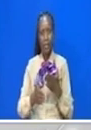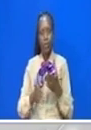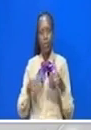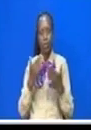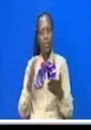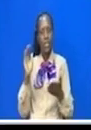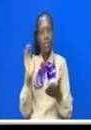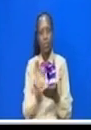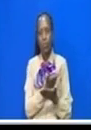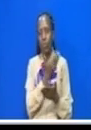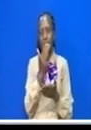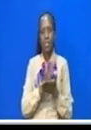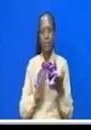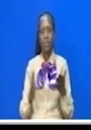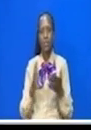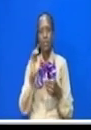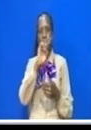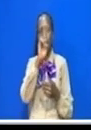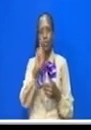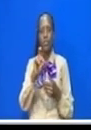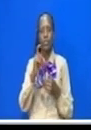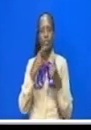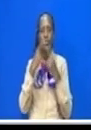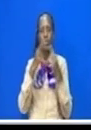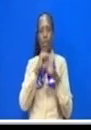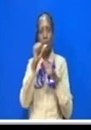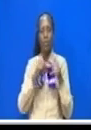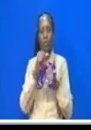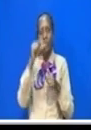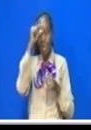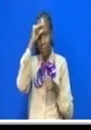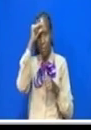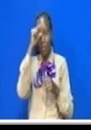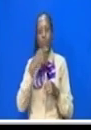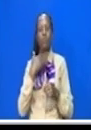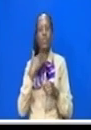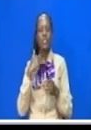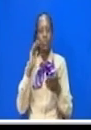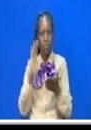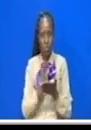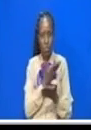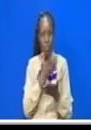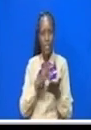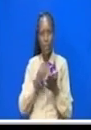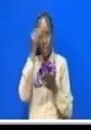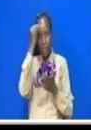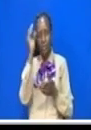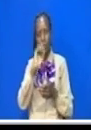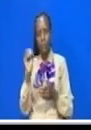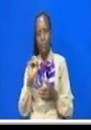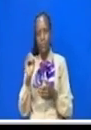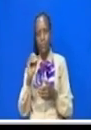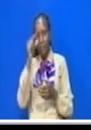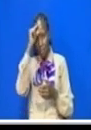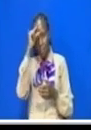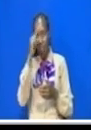with. So like the question was talking about, the government wanted to eradicate illiteracy. So the government wanted to